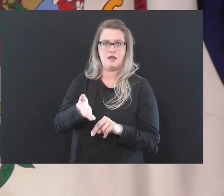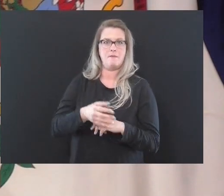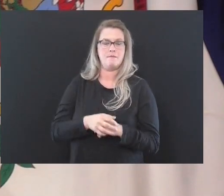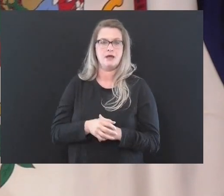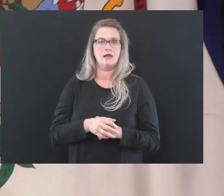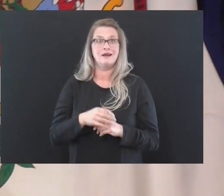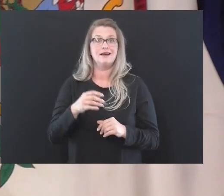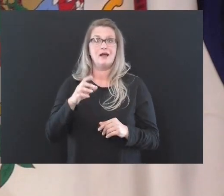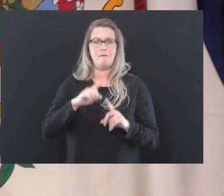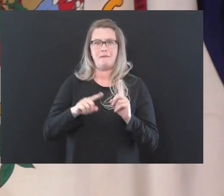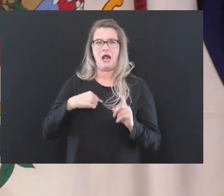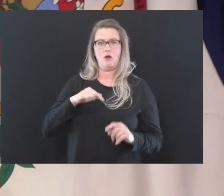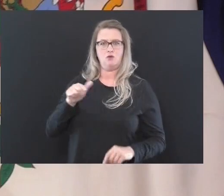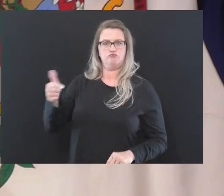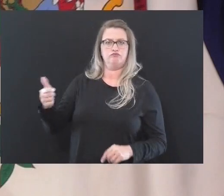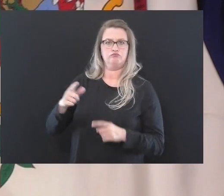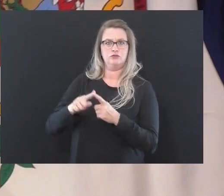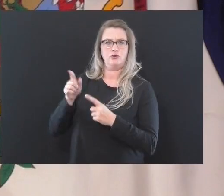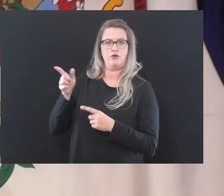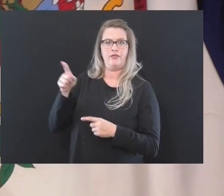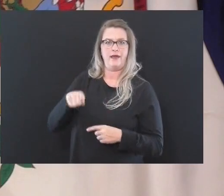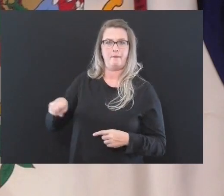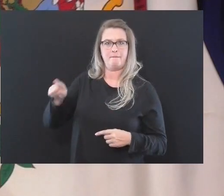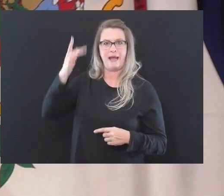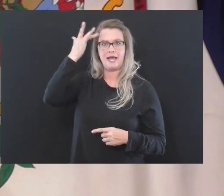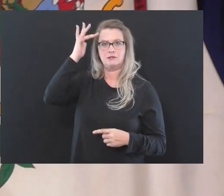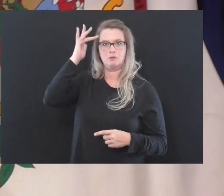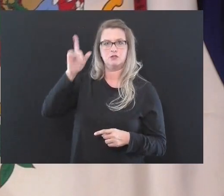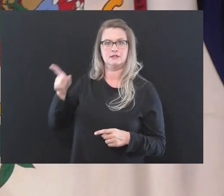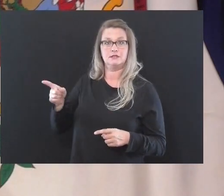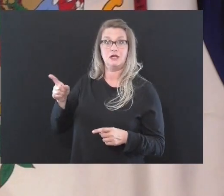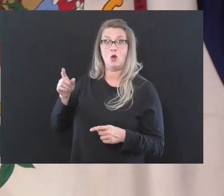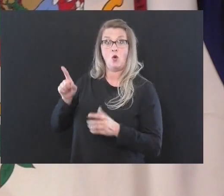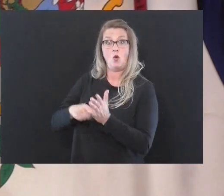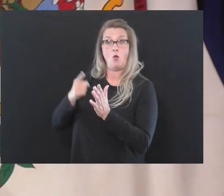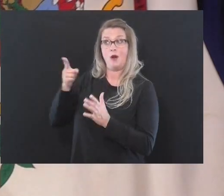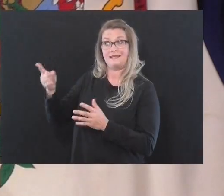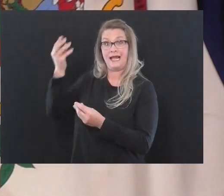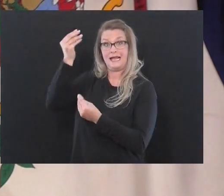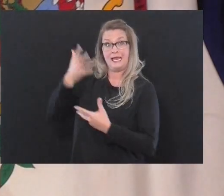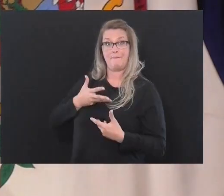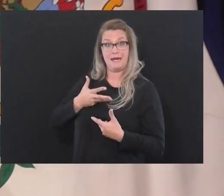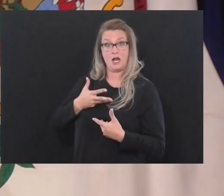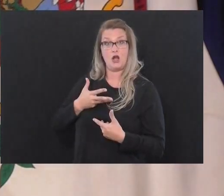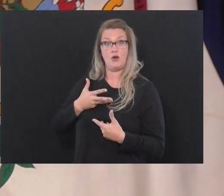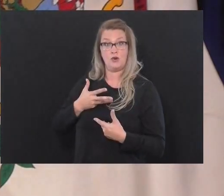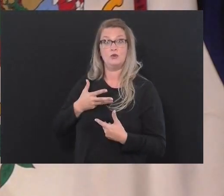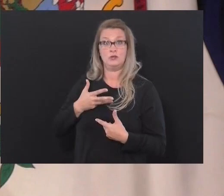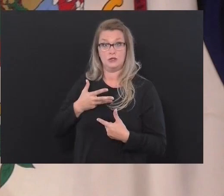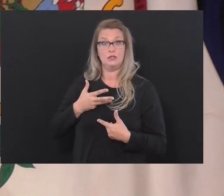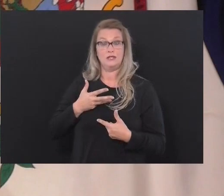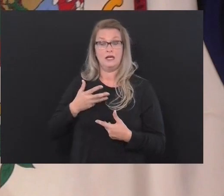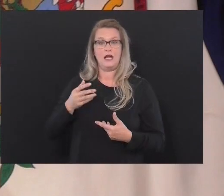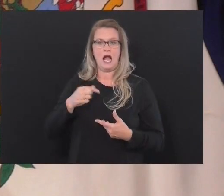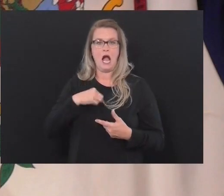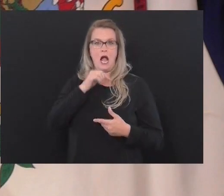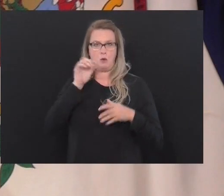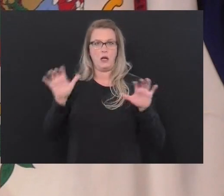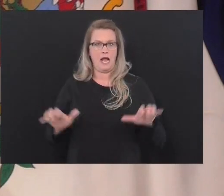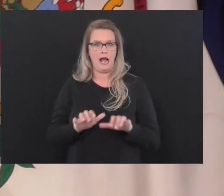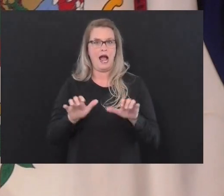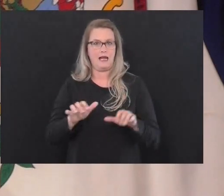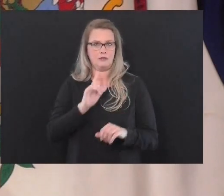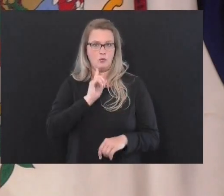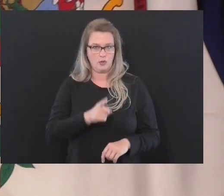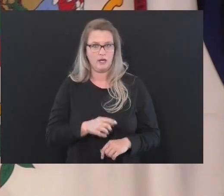will defer to the experts on this one, and when they tell me that we've got a real issue, I'll act on it. But